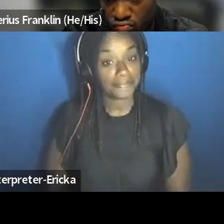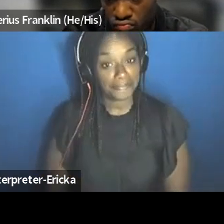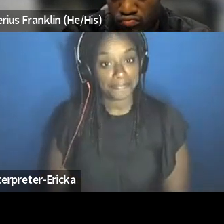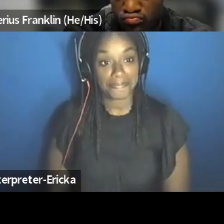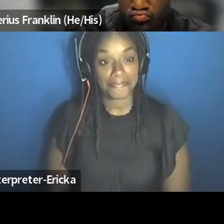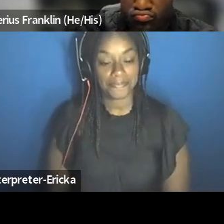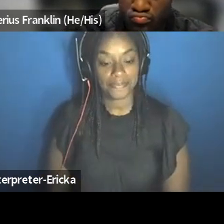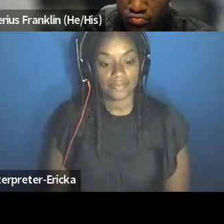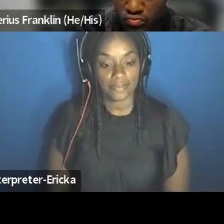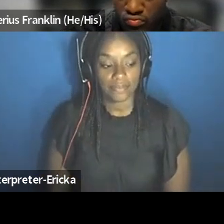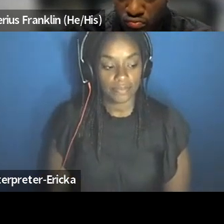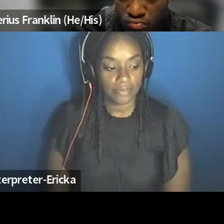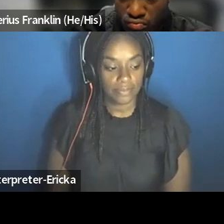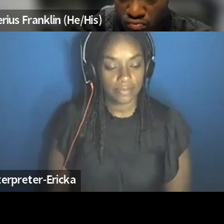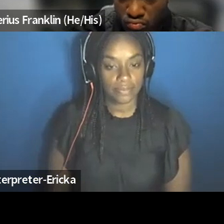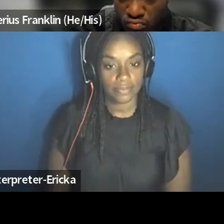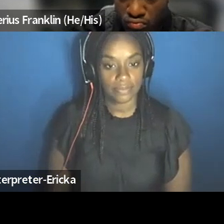Okay, 2 years.